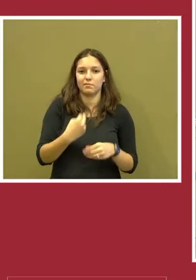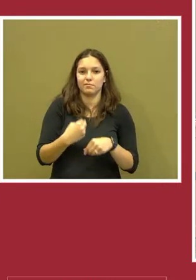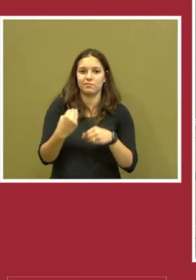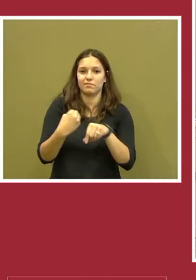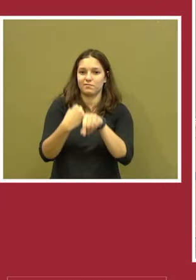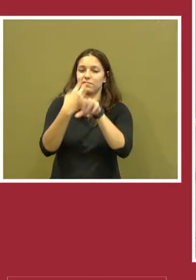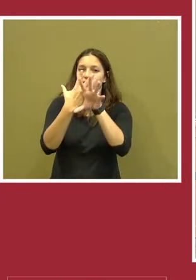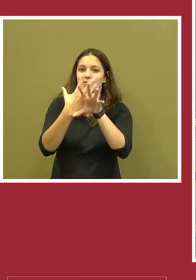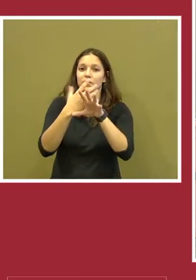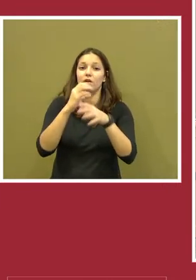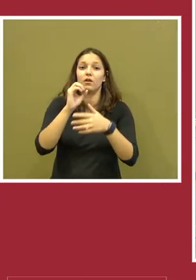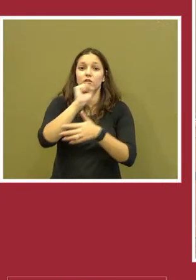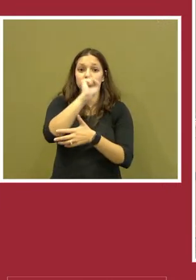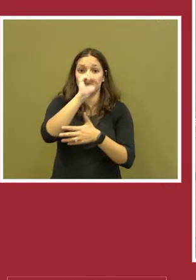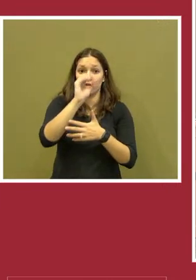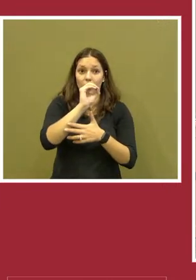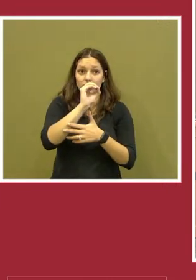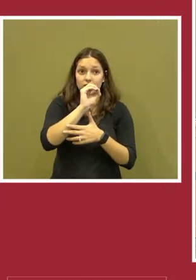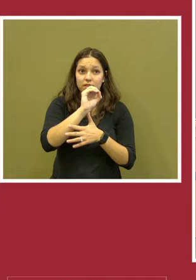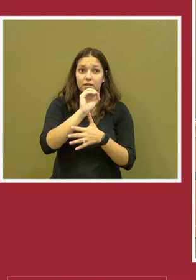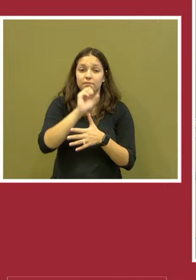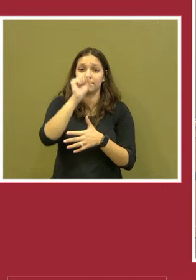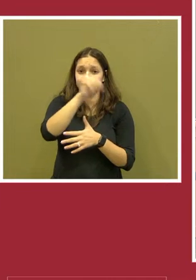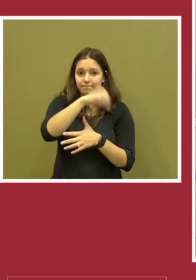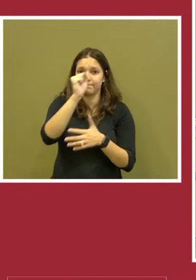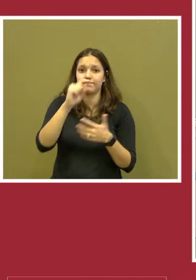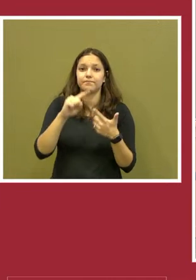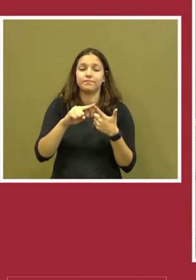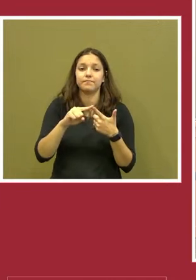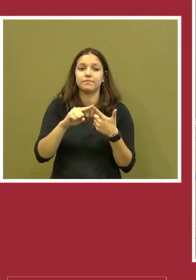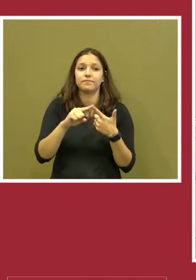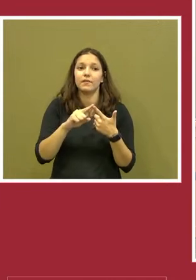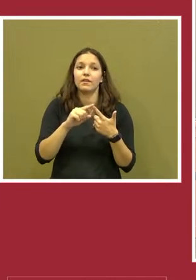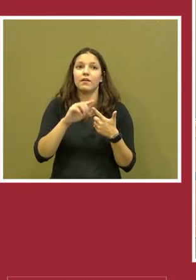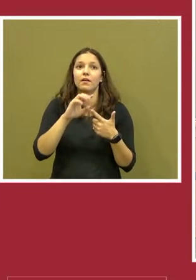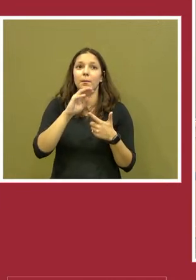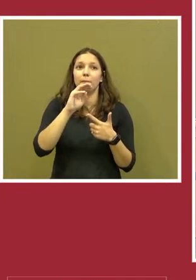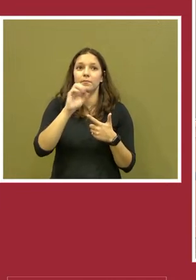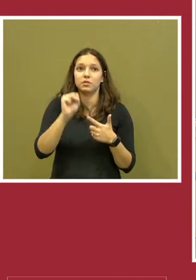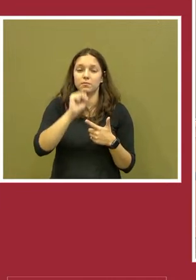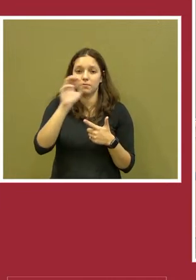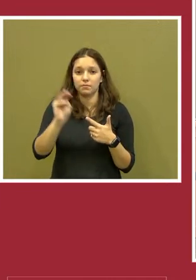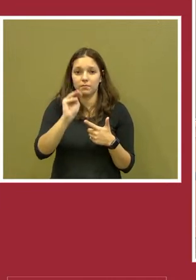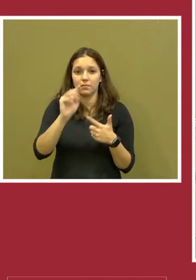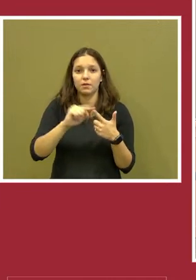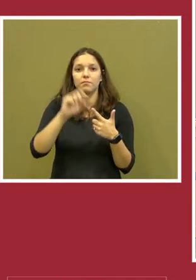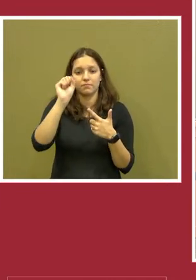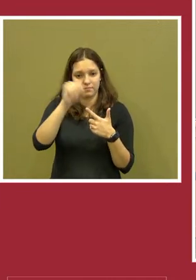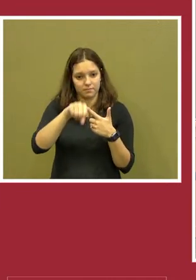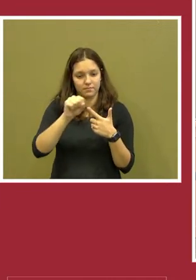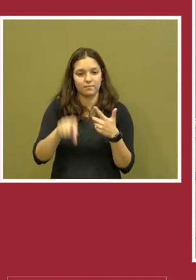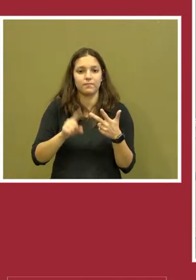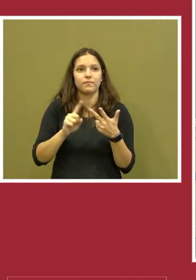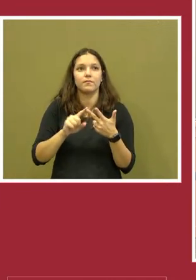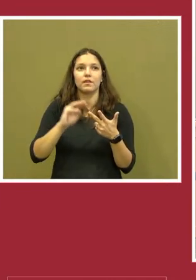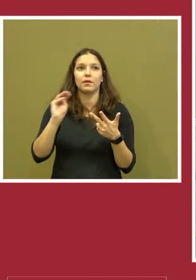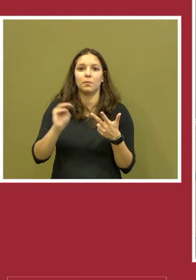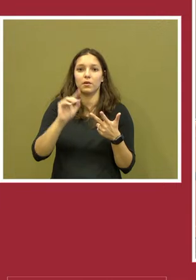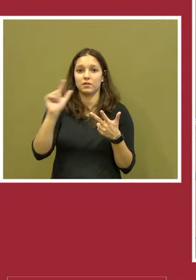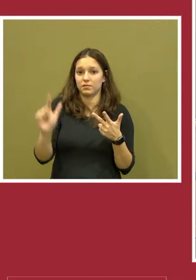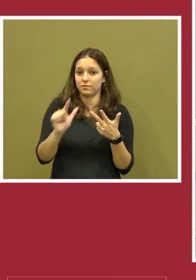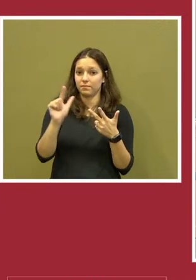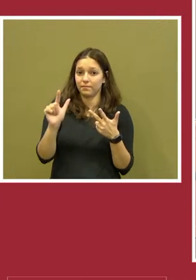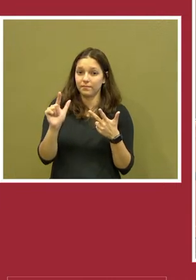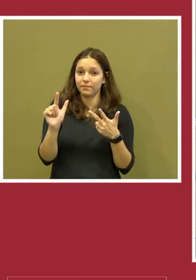remotely. Director Olson? Aye. Director Montgomery? Aye. Director LeGrand?